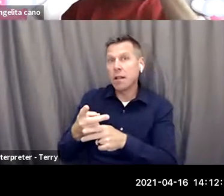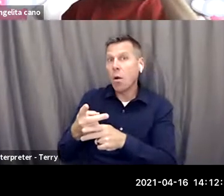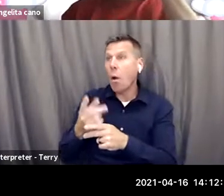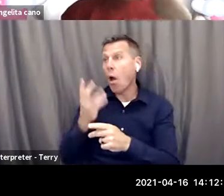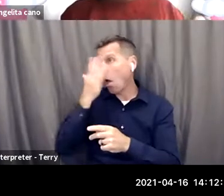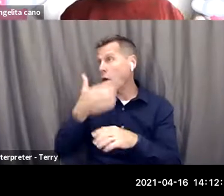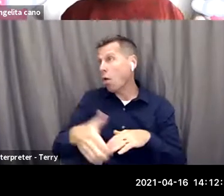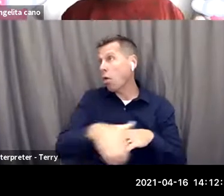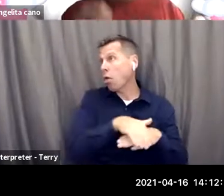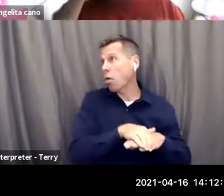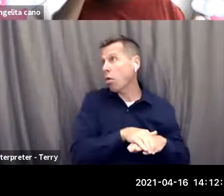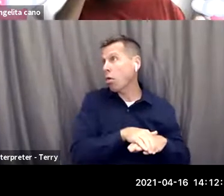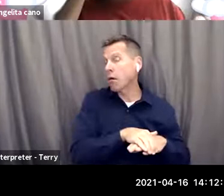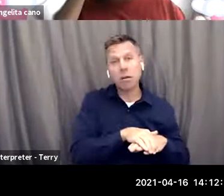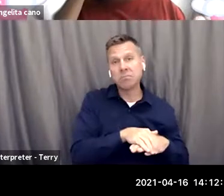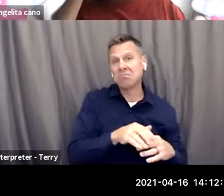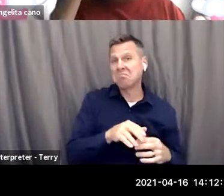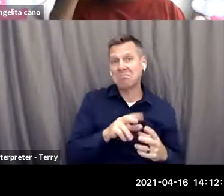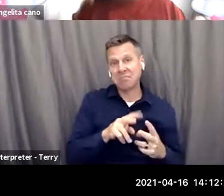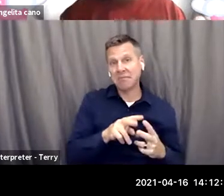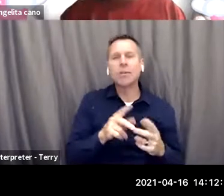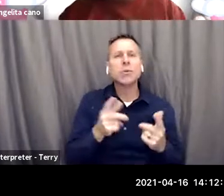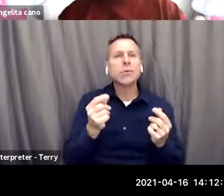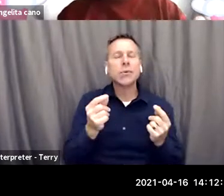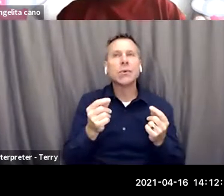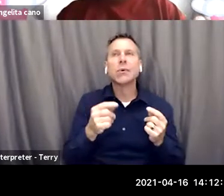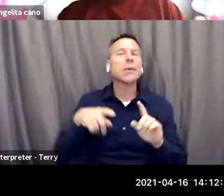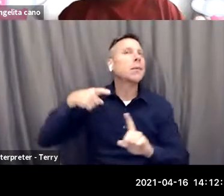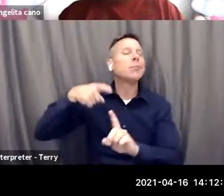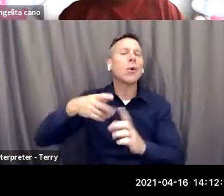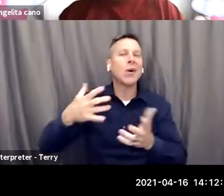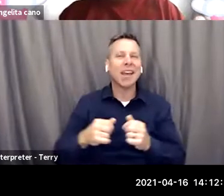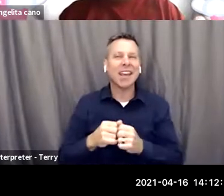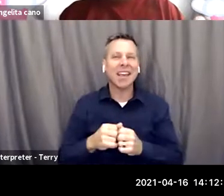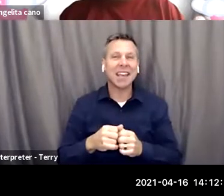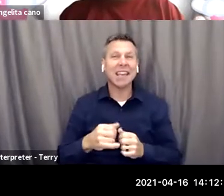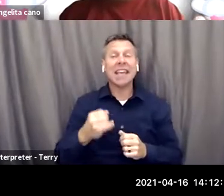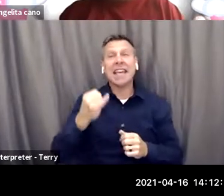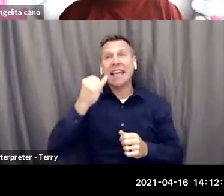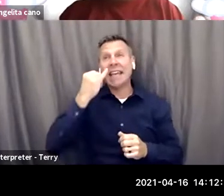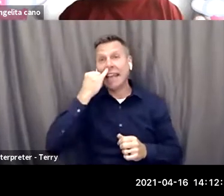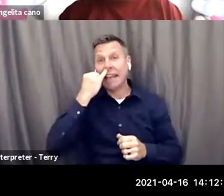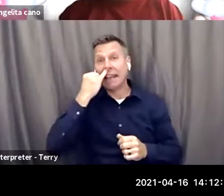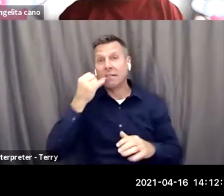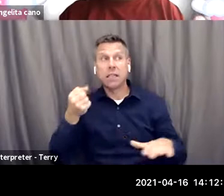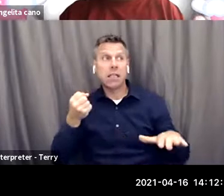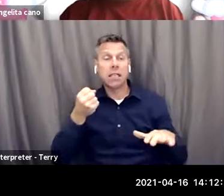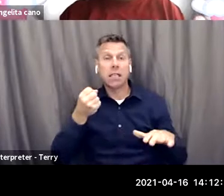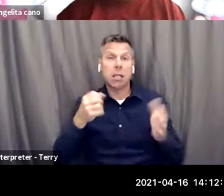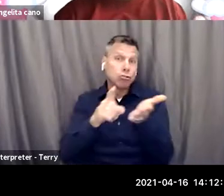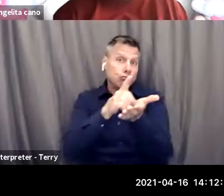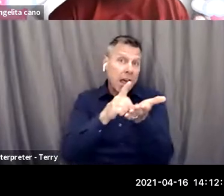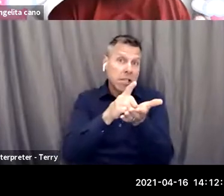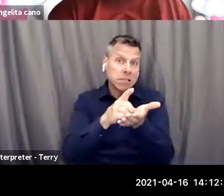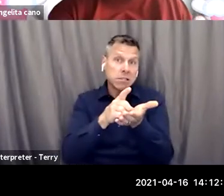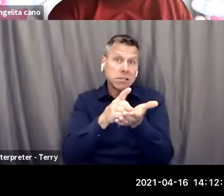away. So that analogy is to say that if you were convicted of dealing drugs, you're